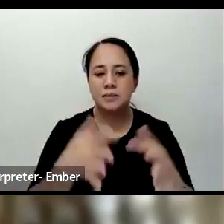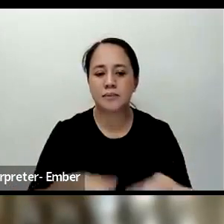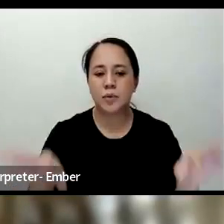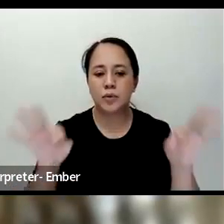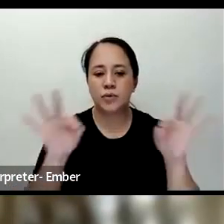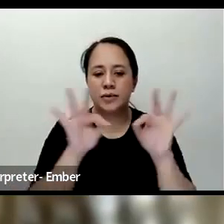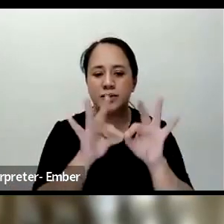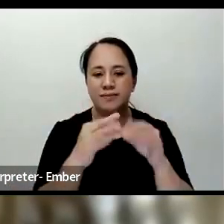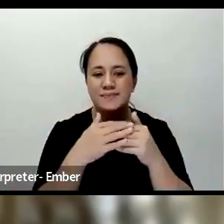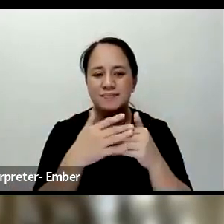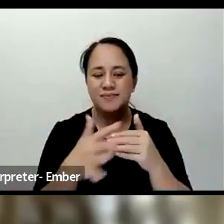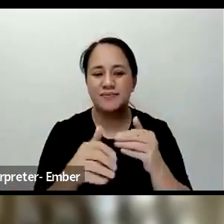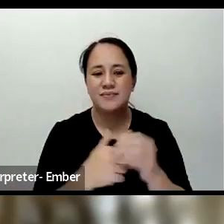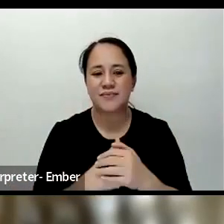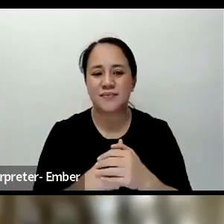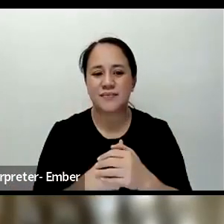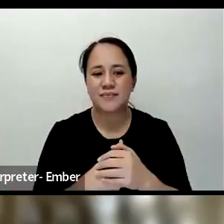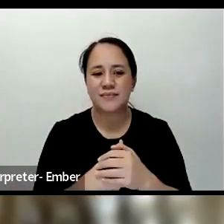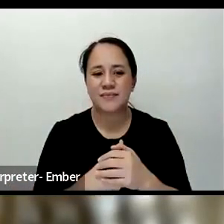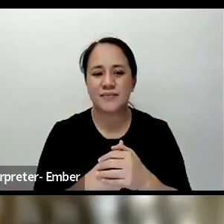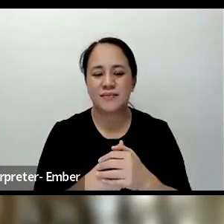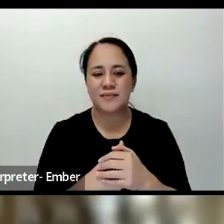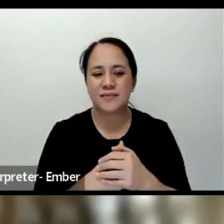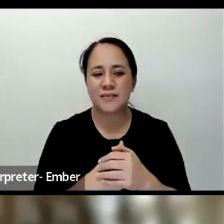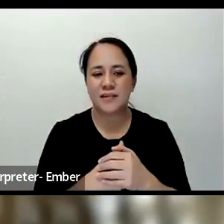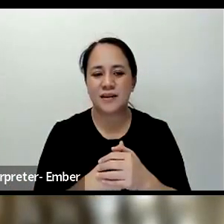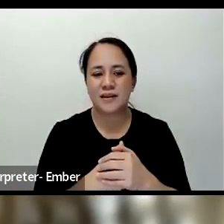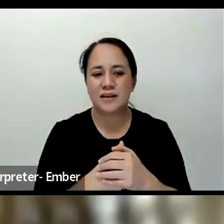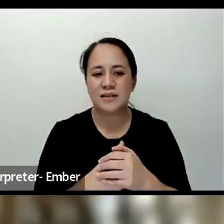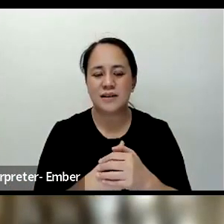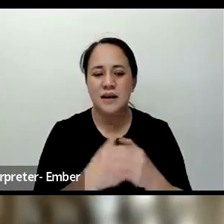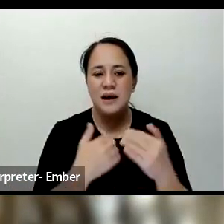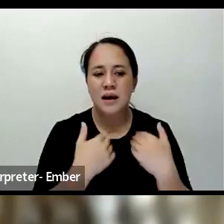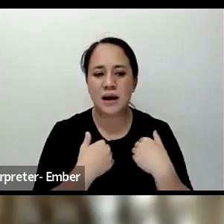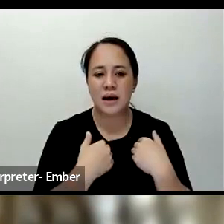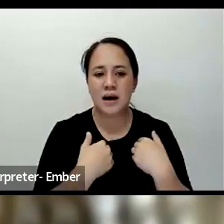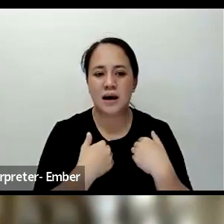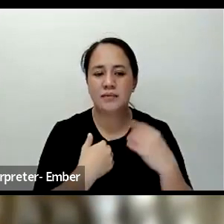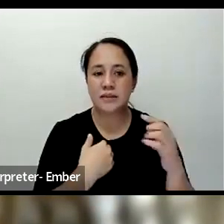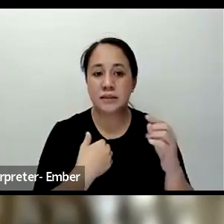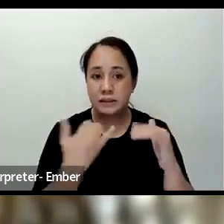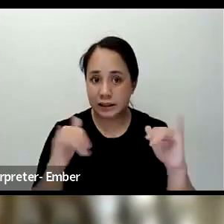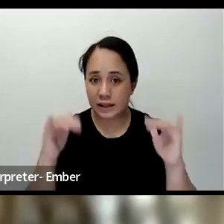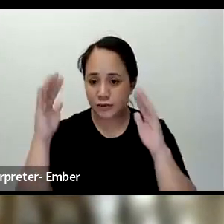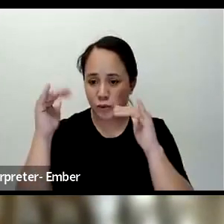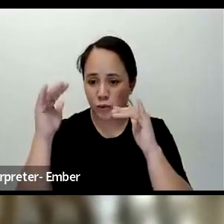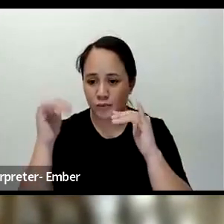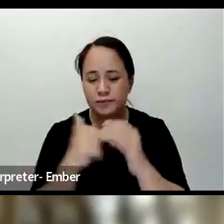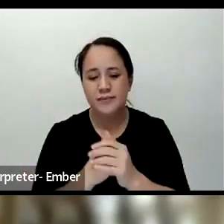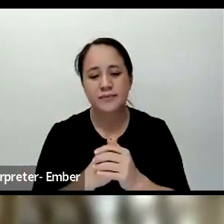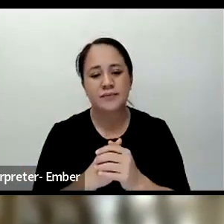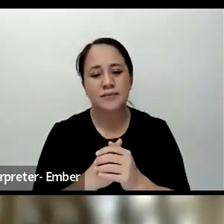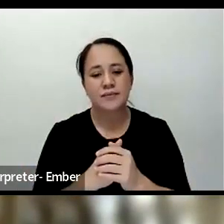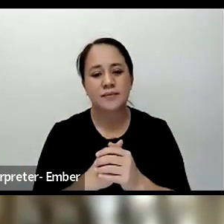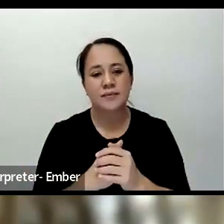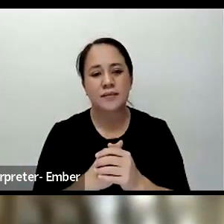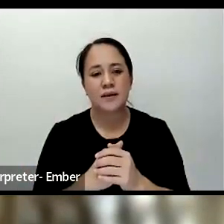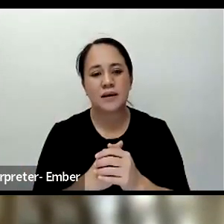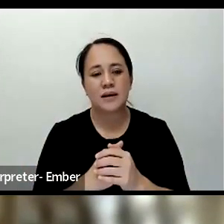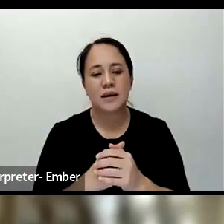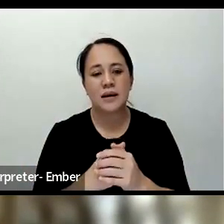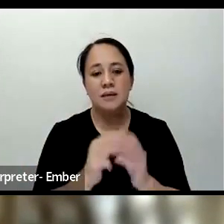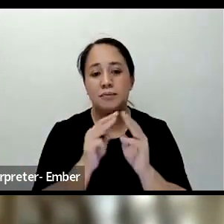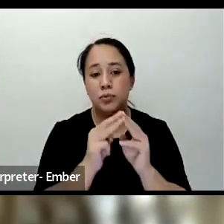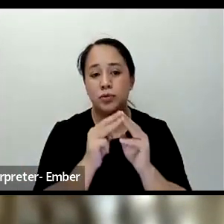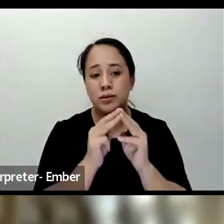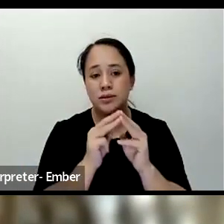moving forward. But there is a shining light also. In Muslim